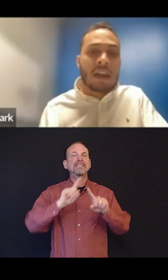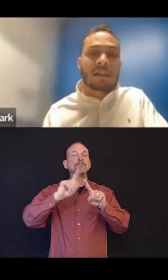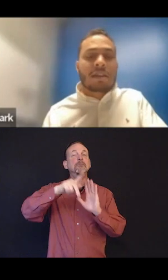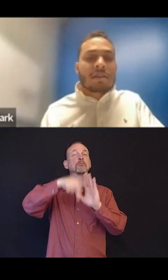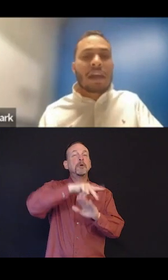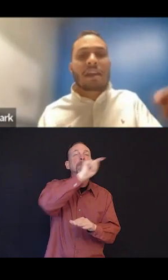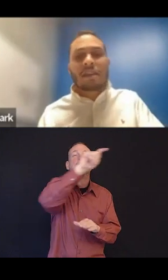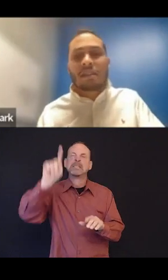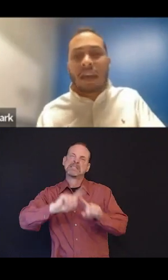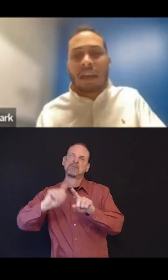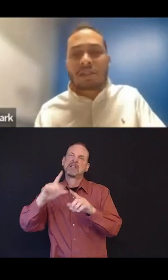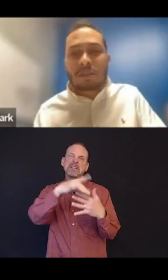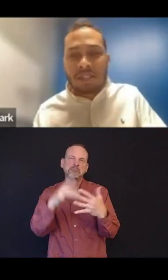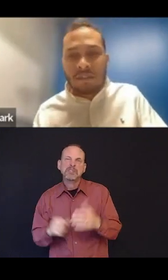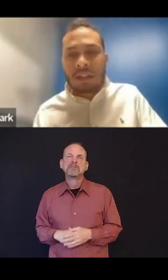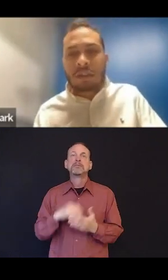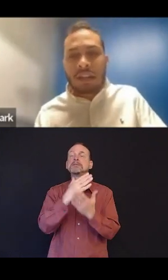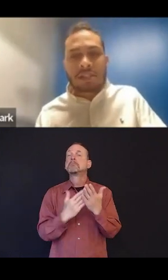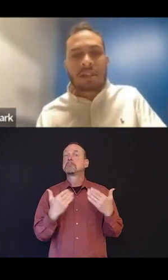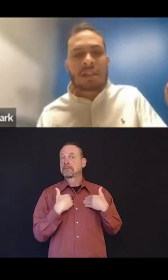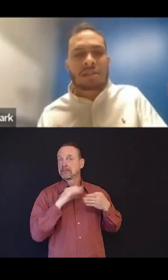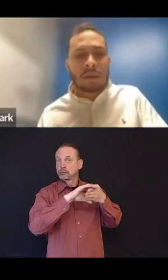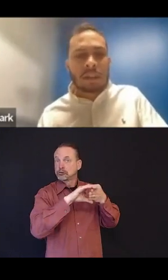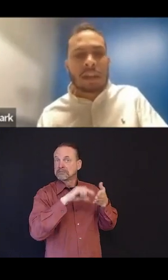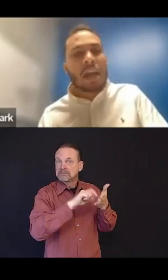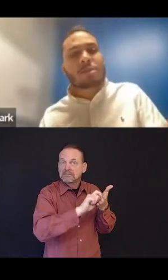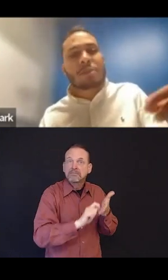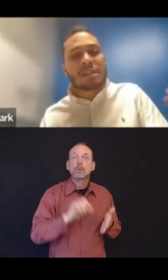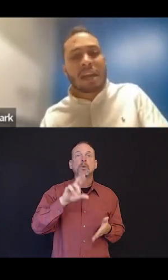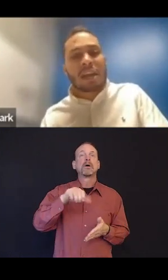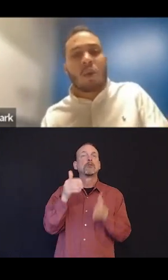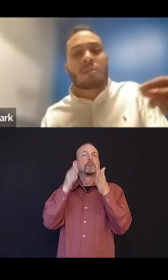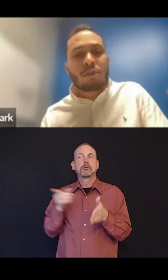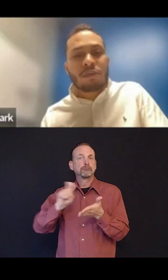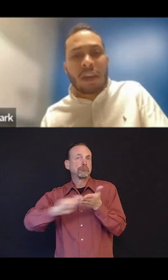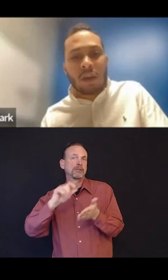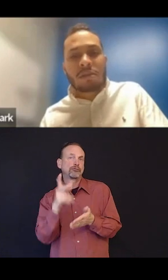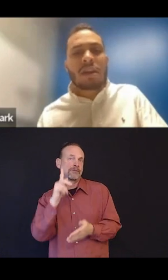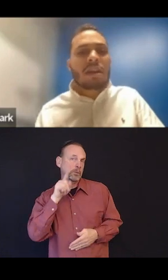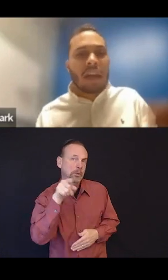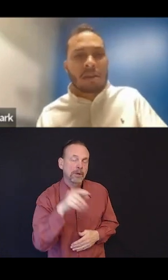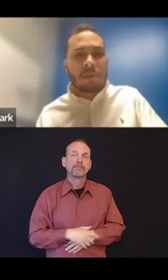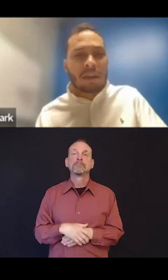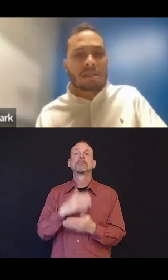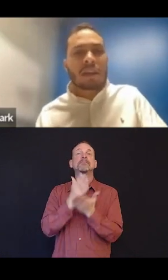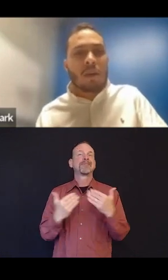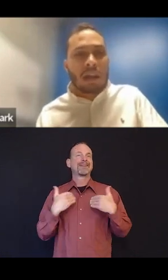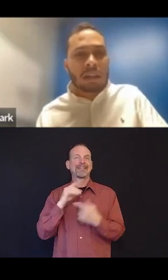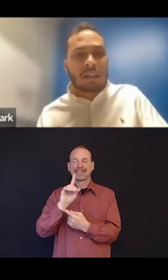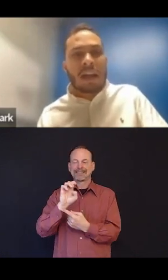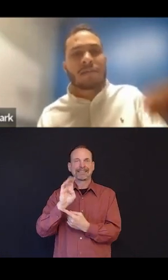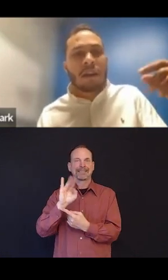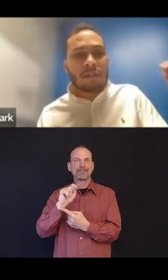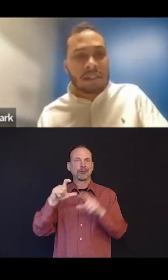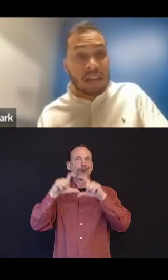management, right? Anything that specifically relates to the disability and helps maintain or improve the health, independence, and